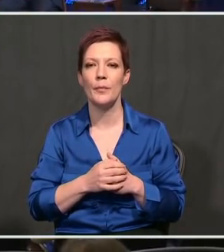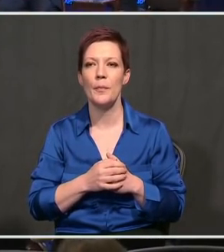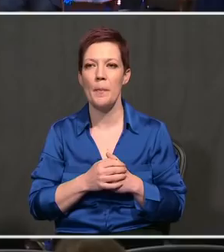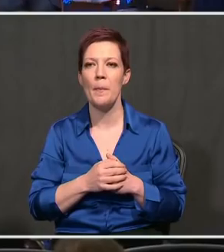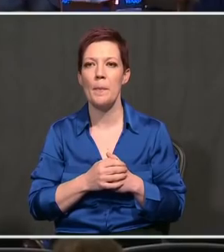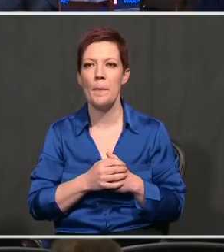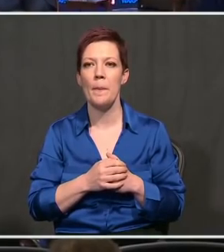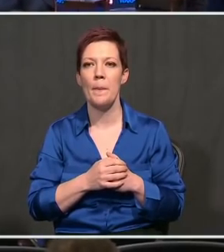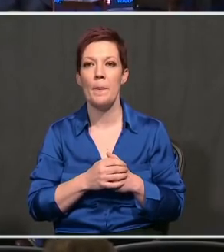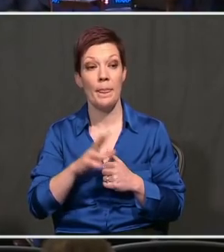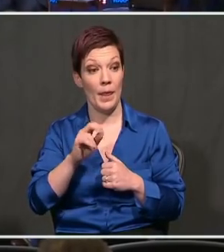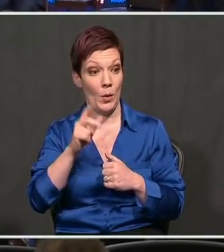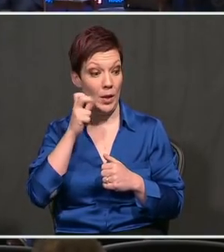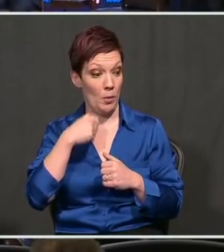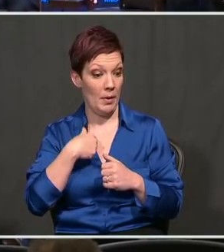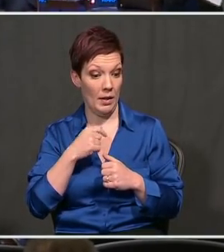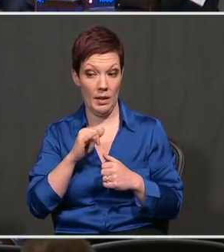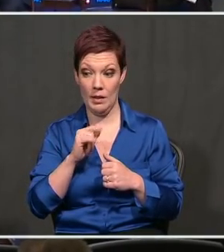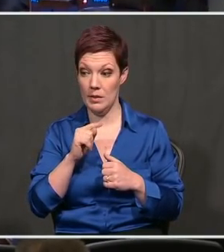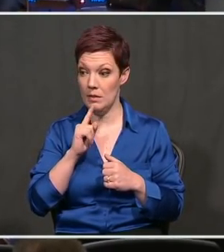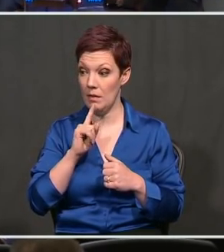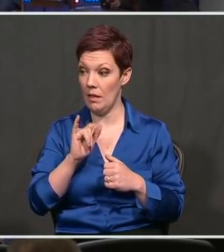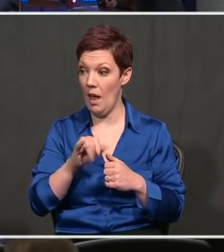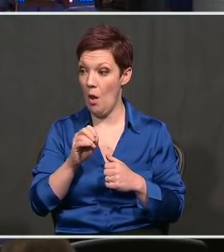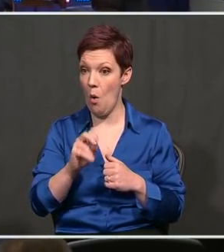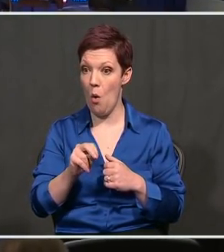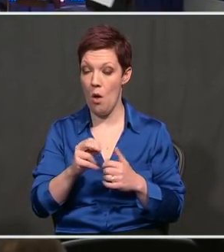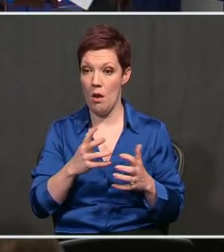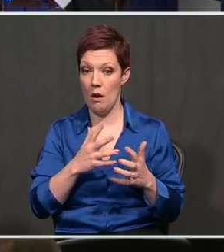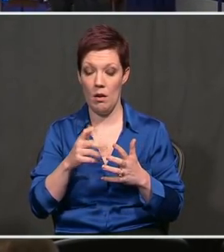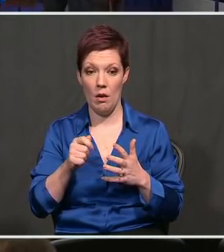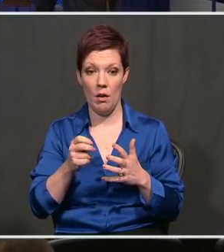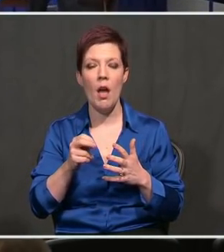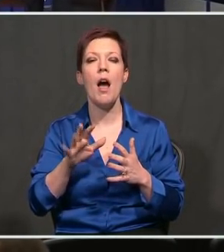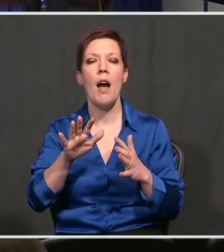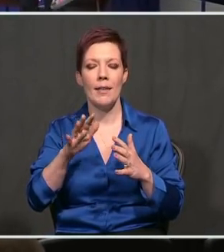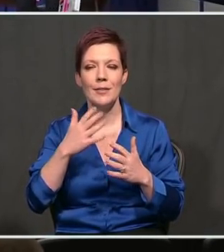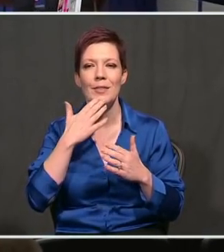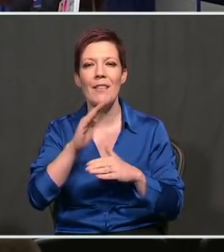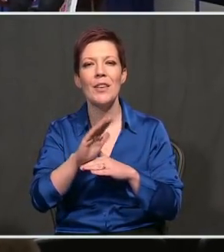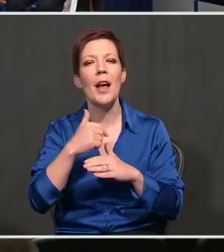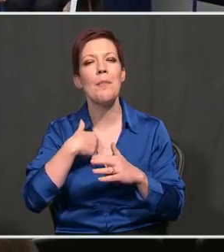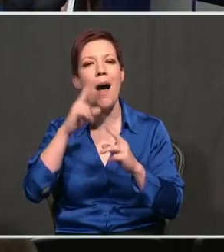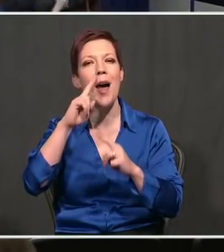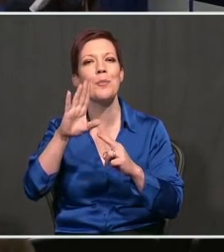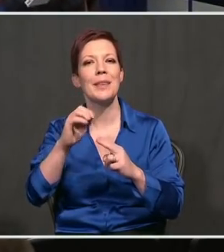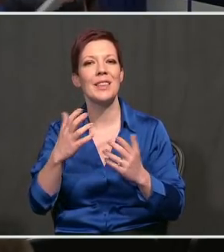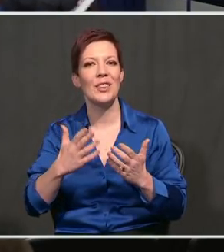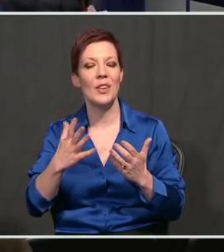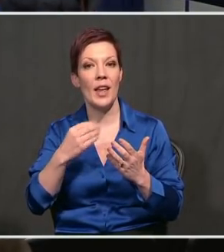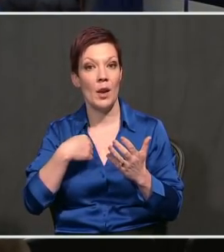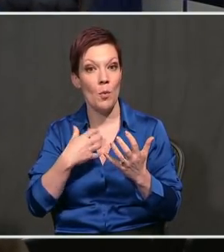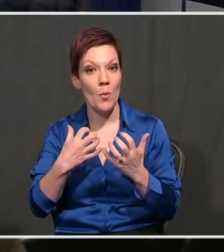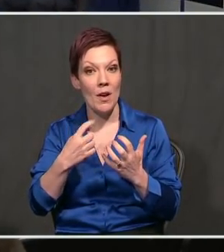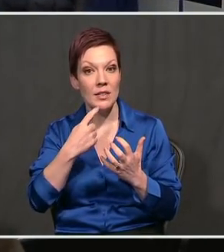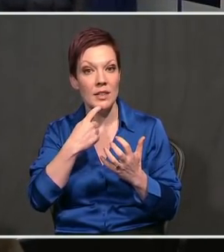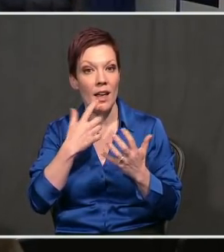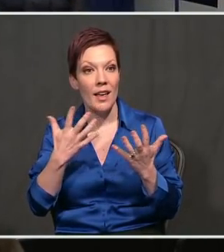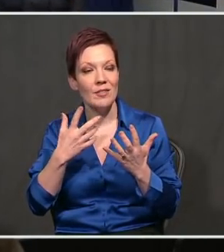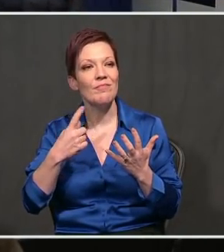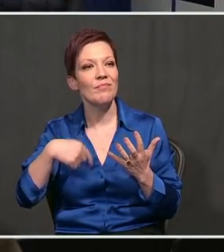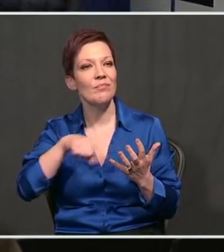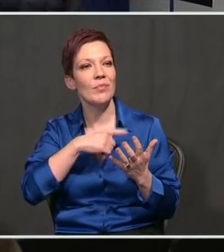Can you hear me? Is it on? Okay, great. Good afternoon, everyone. I'm very honored to be here, and I do want to say we are